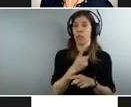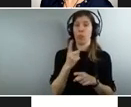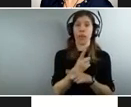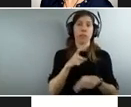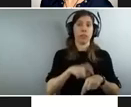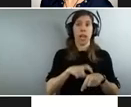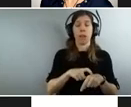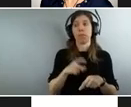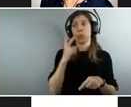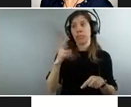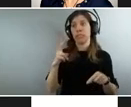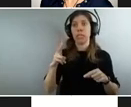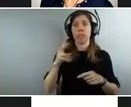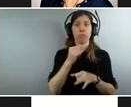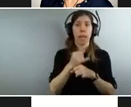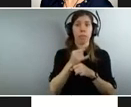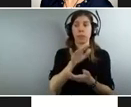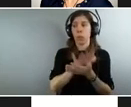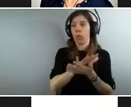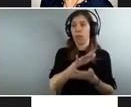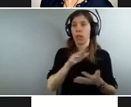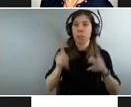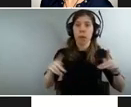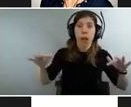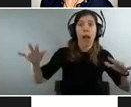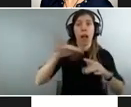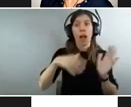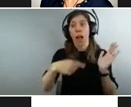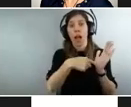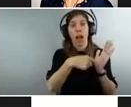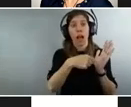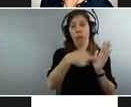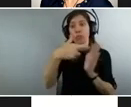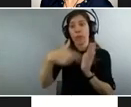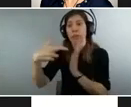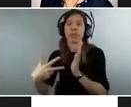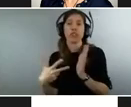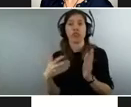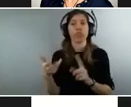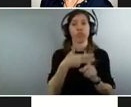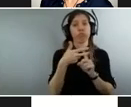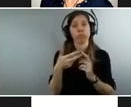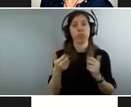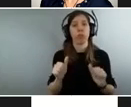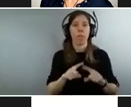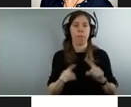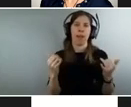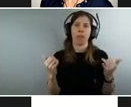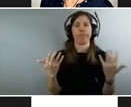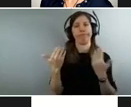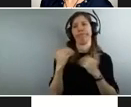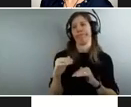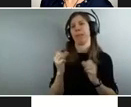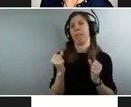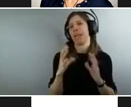regular election cycle trying to register people to vote in person. And many of the organizations just are